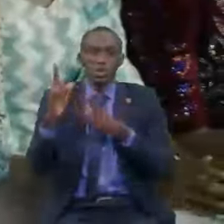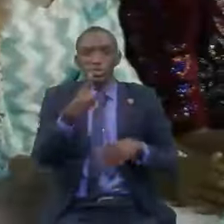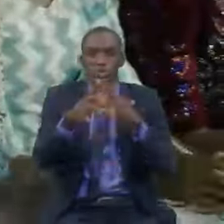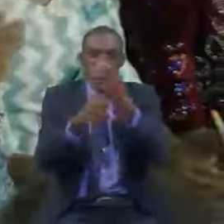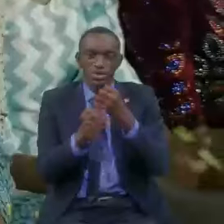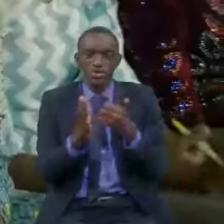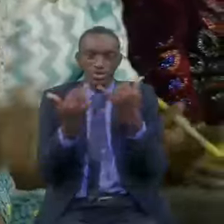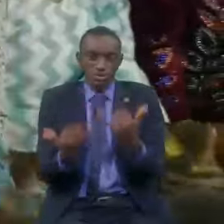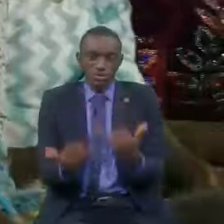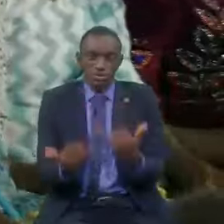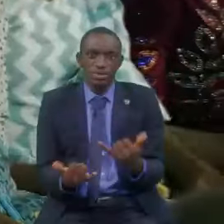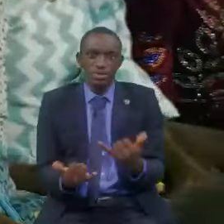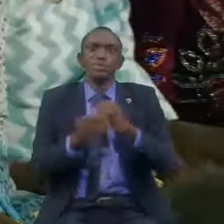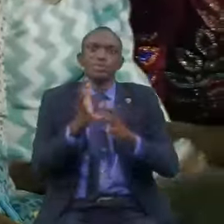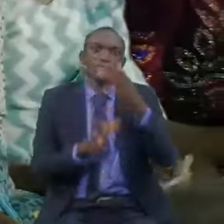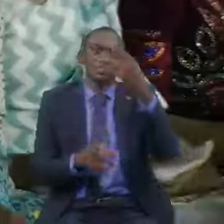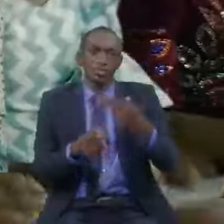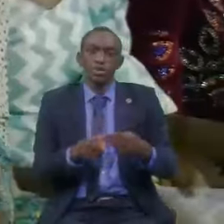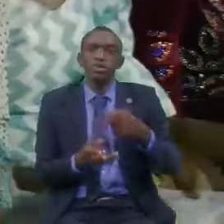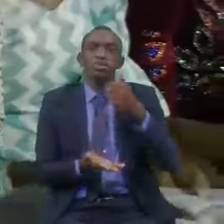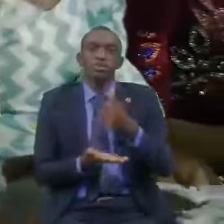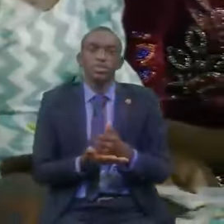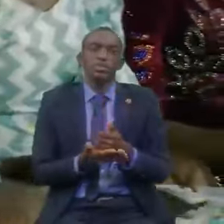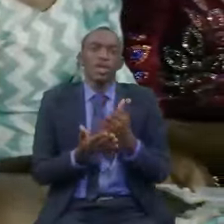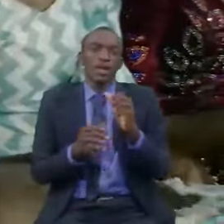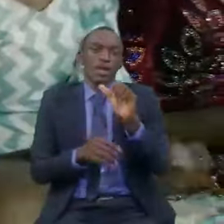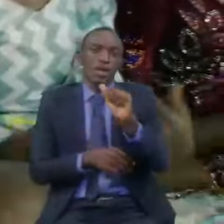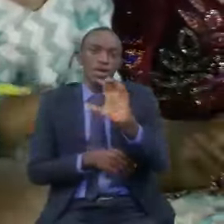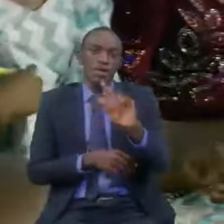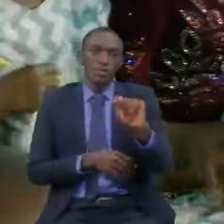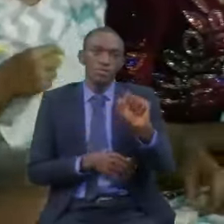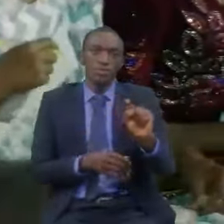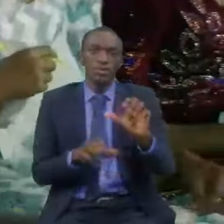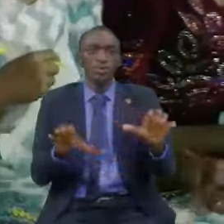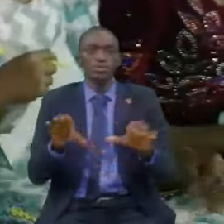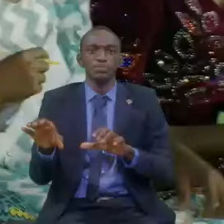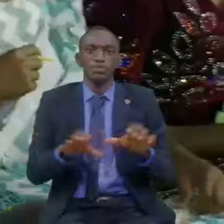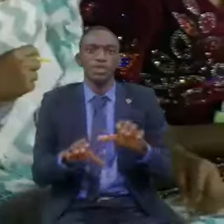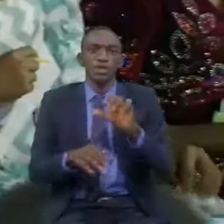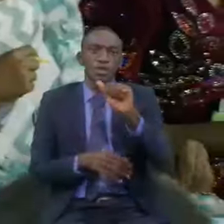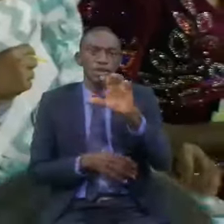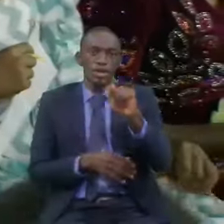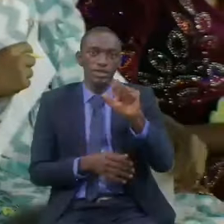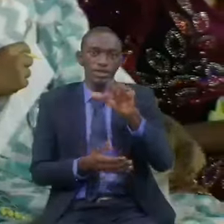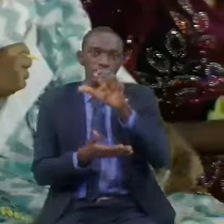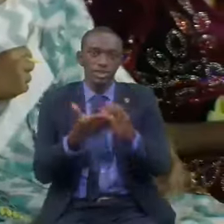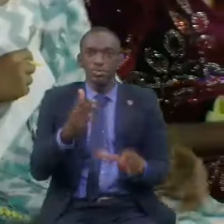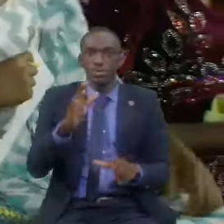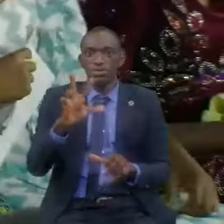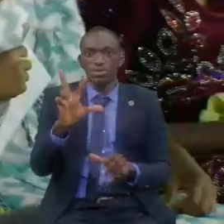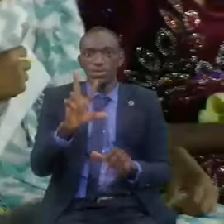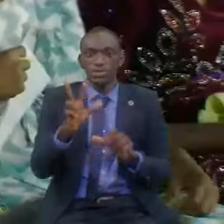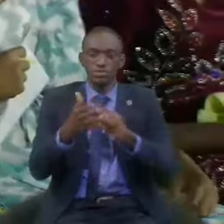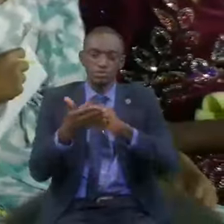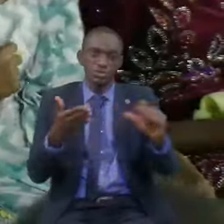at Acts chapter 3. I'm reading from verse 2. Acts chapter 3, reading from